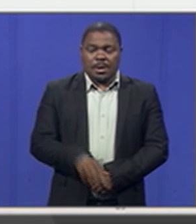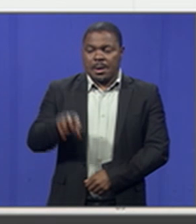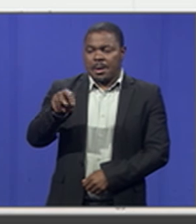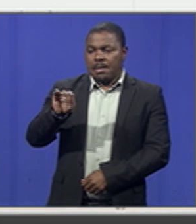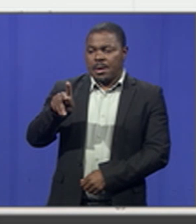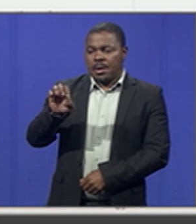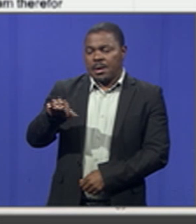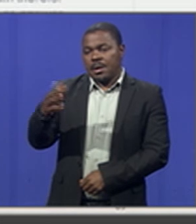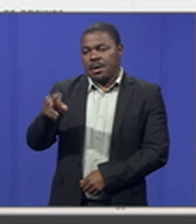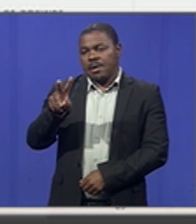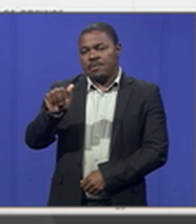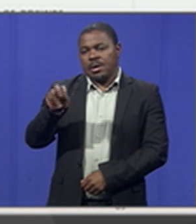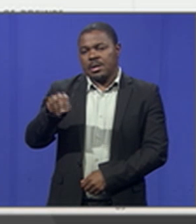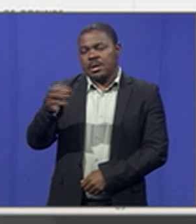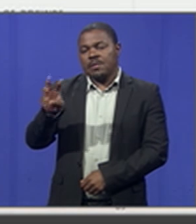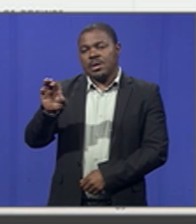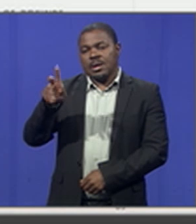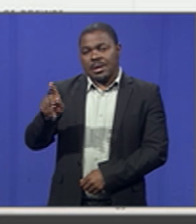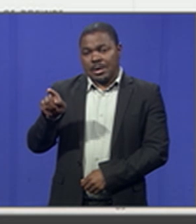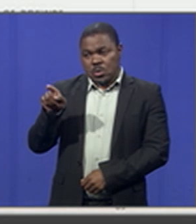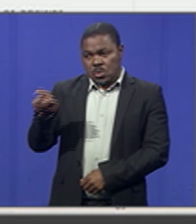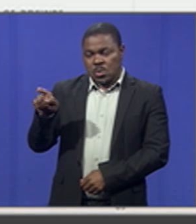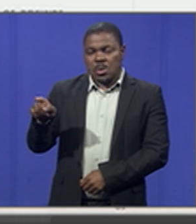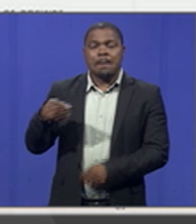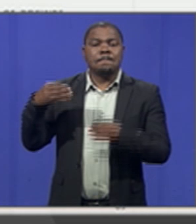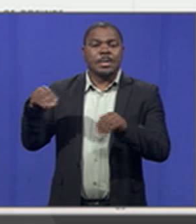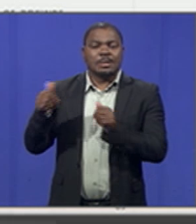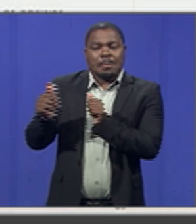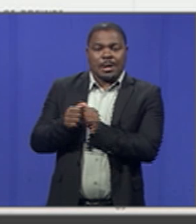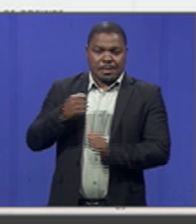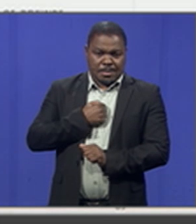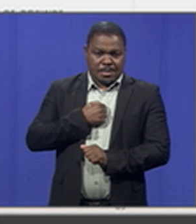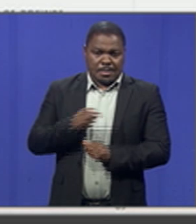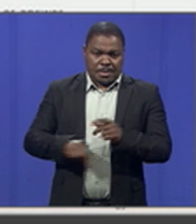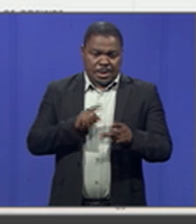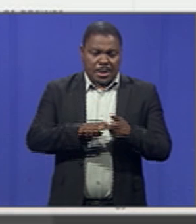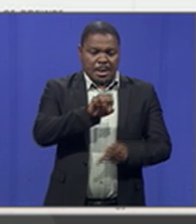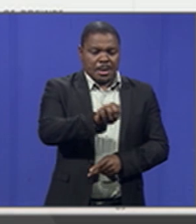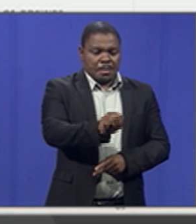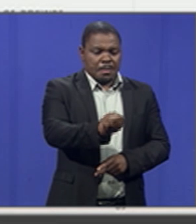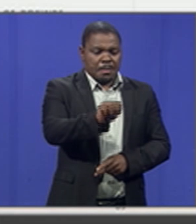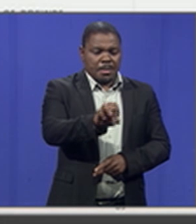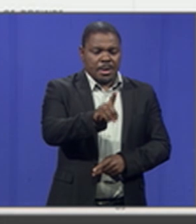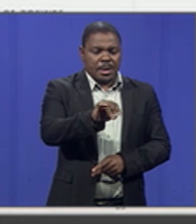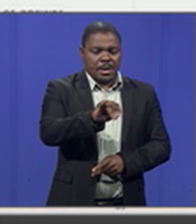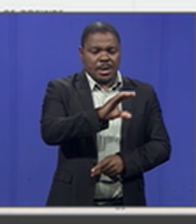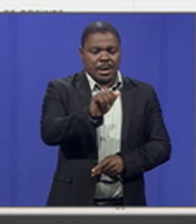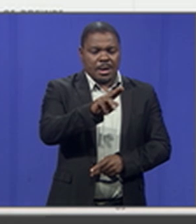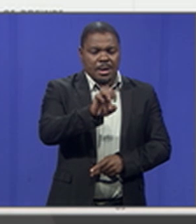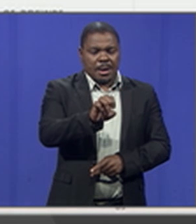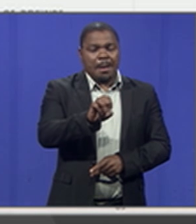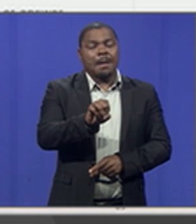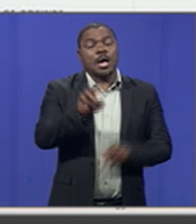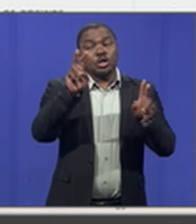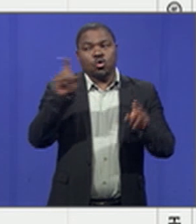Wyk, he was my business partner and is a witness in the Medicare matter. I am therefore exercising